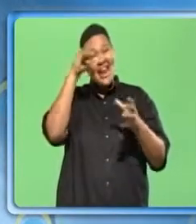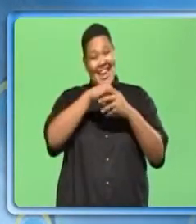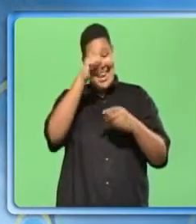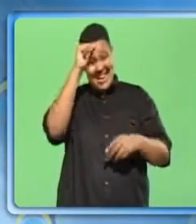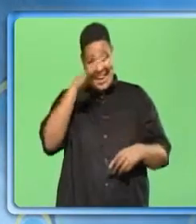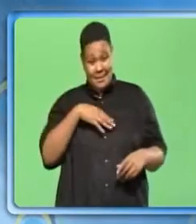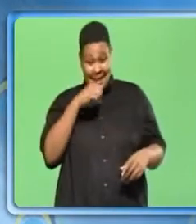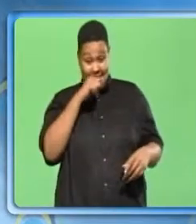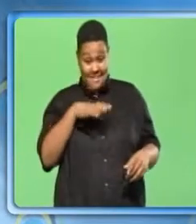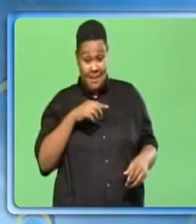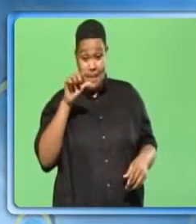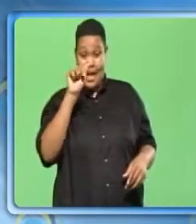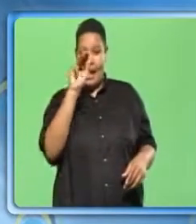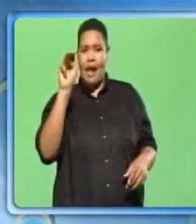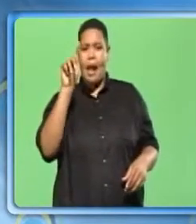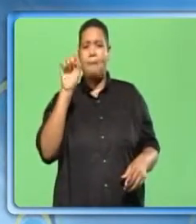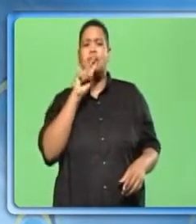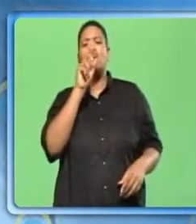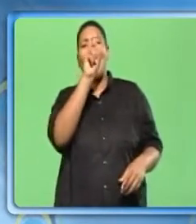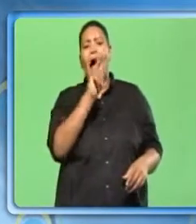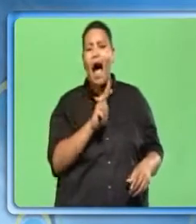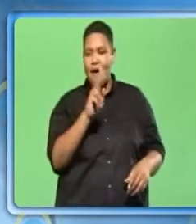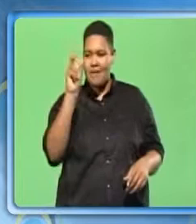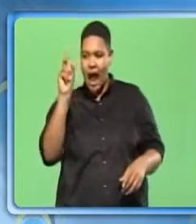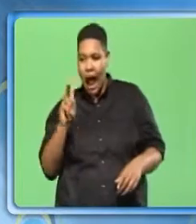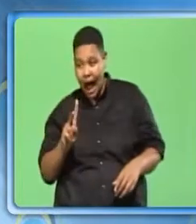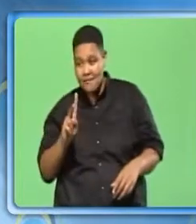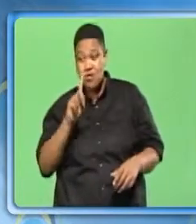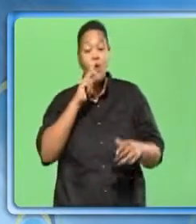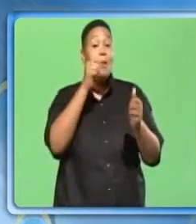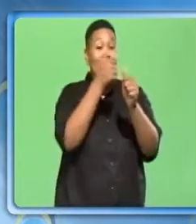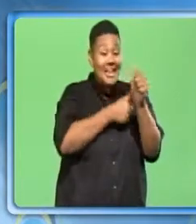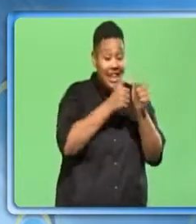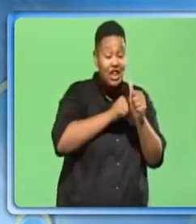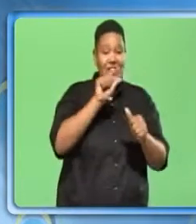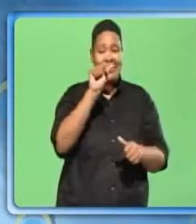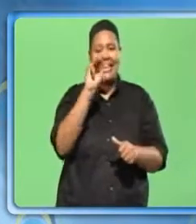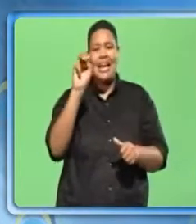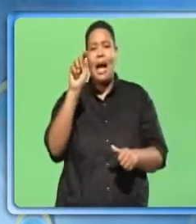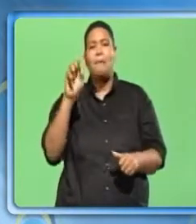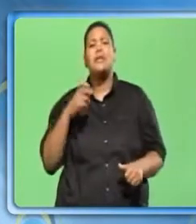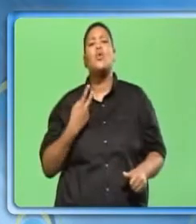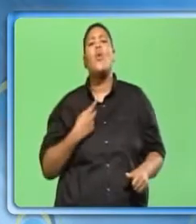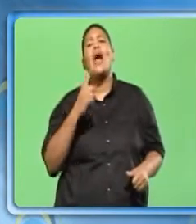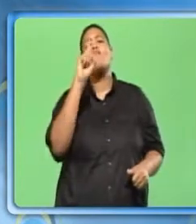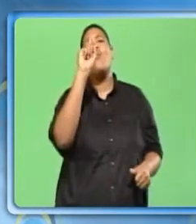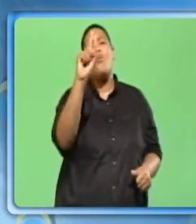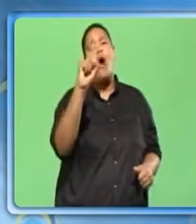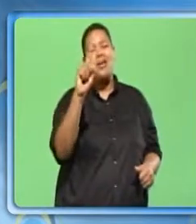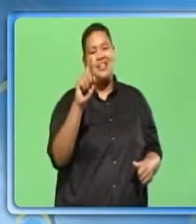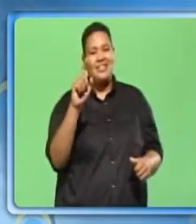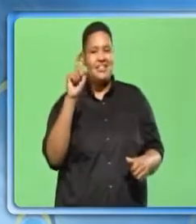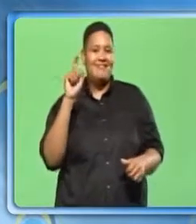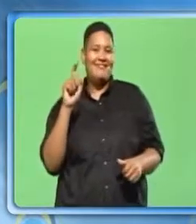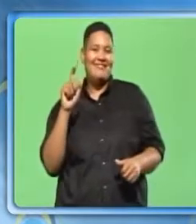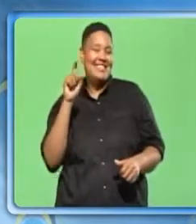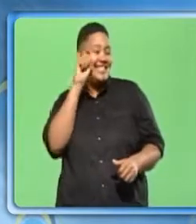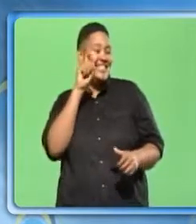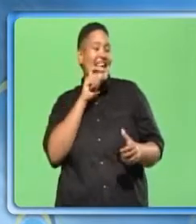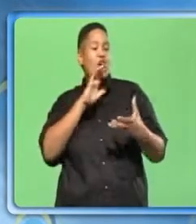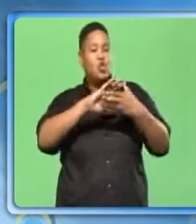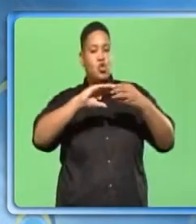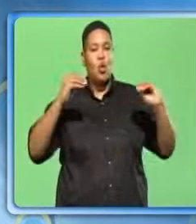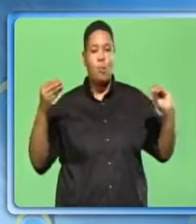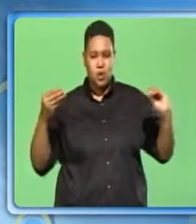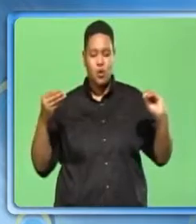the chromosome number is halved. Thus, each gamete contains only one sex chromosome. The egg made by